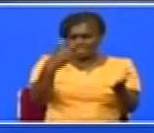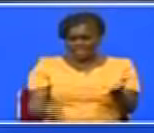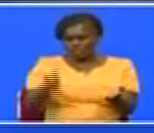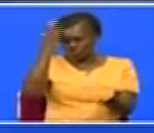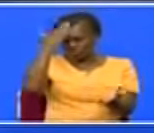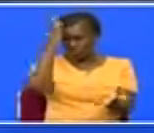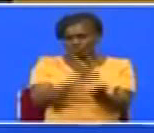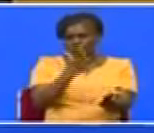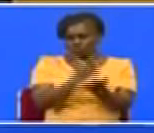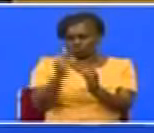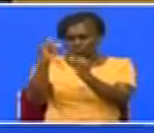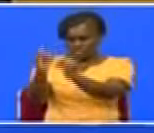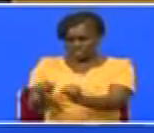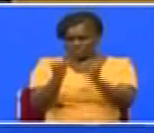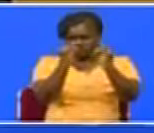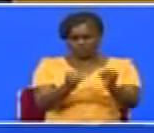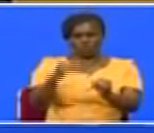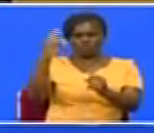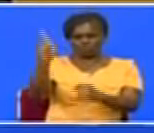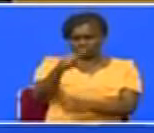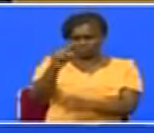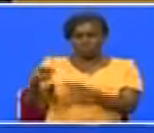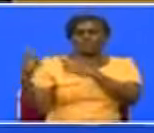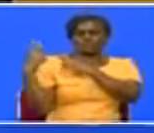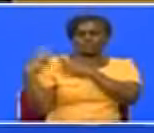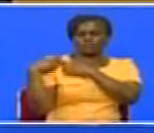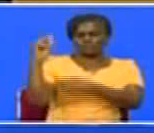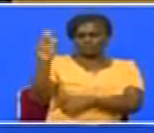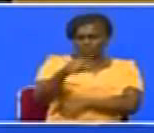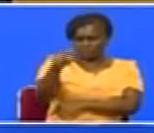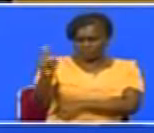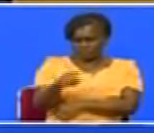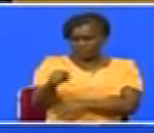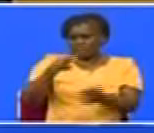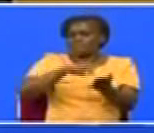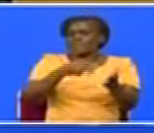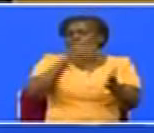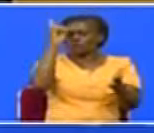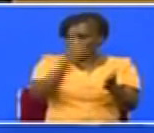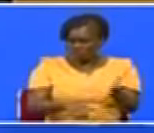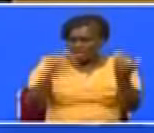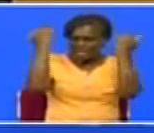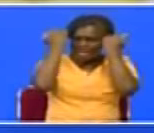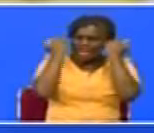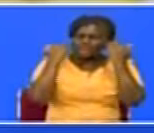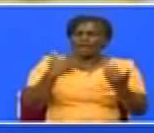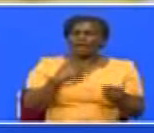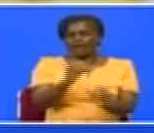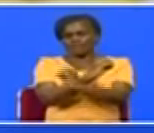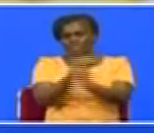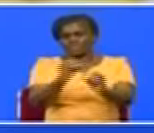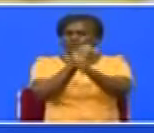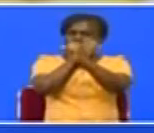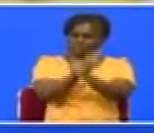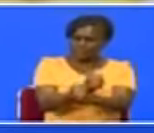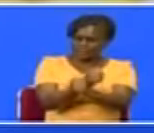establish Ruto's individual criminal responsibility for the crimes charged, and therefore he has no case to answer. The